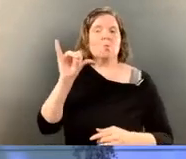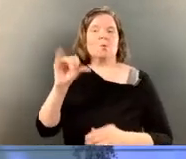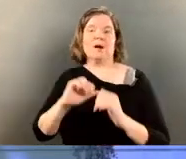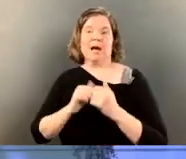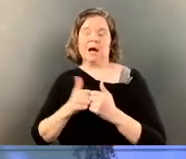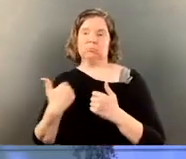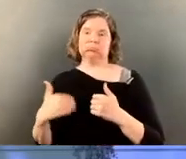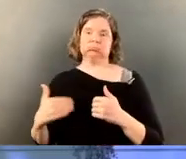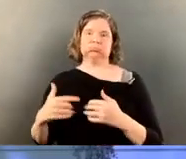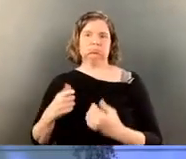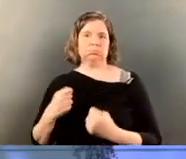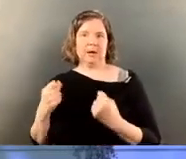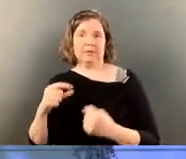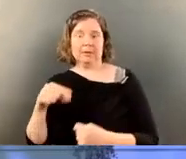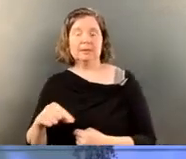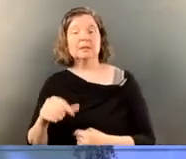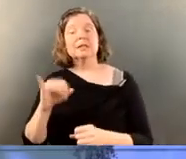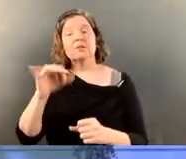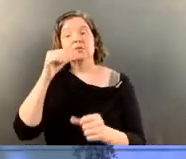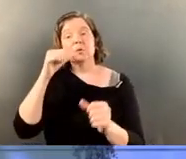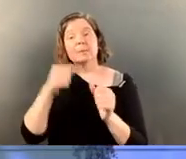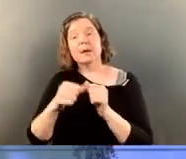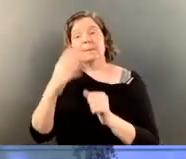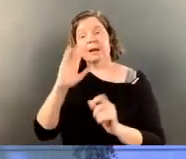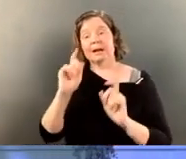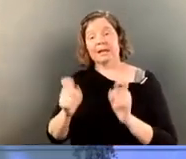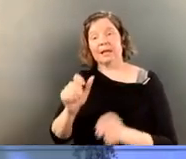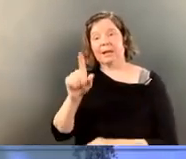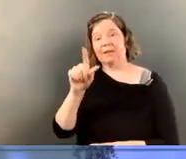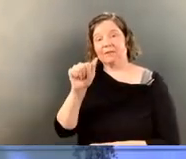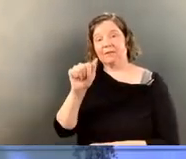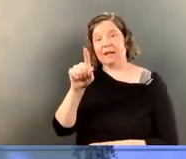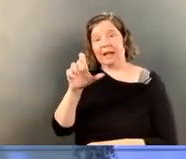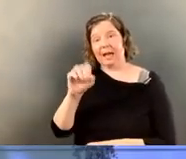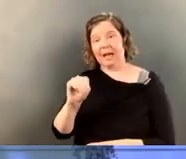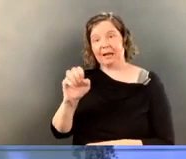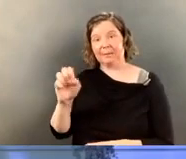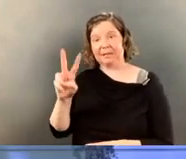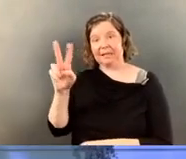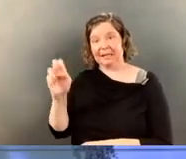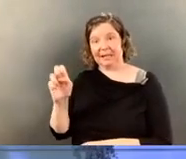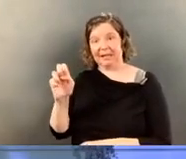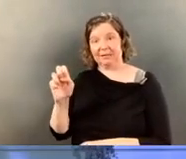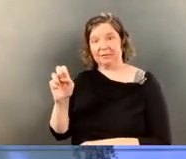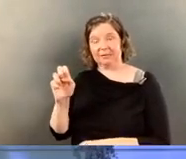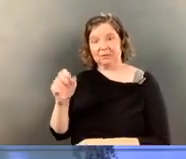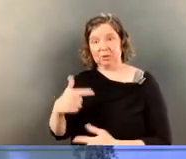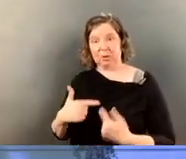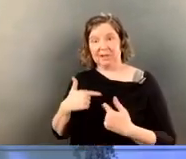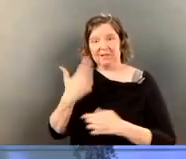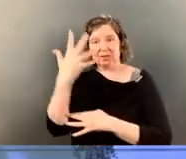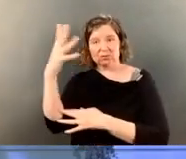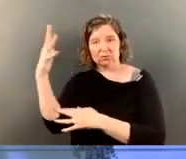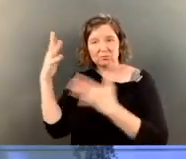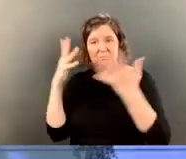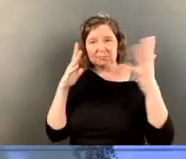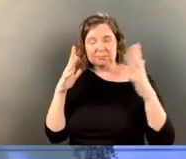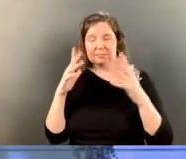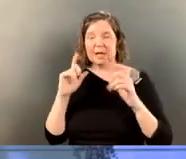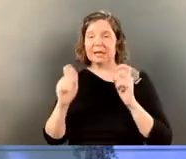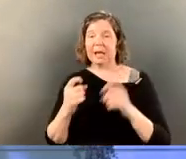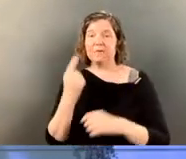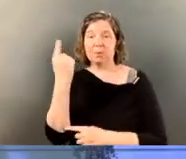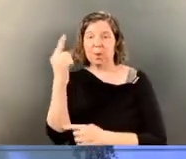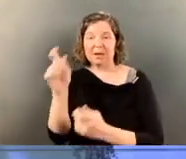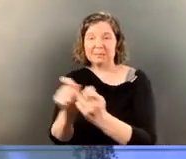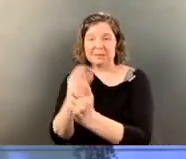how good this is. If you remember, God gave Adam and Eve this garden to live in, and he gave them all these trees. Do you remember that? And then he just gave them